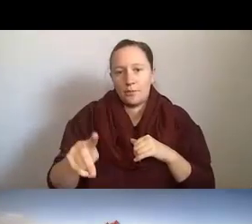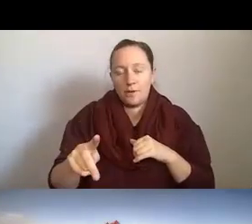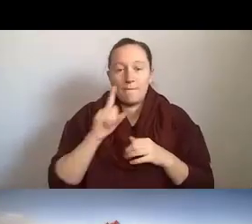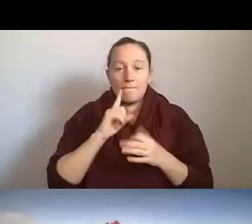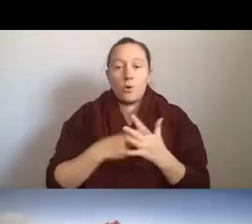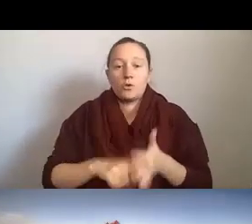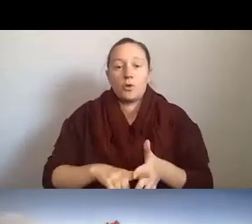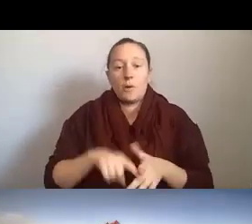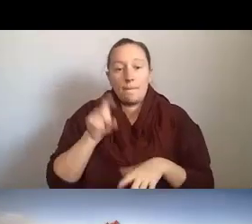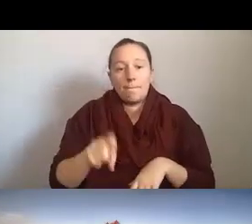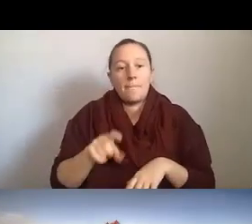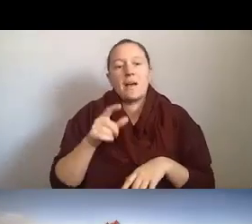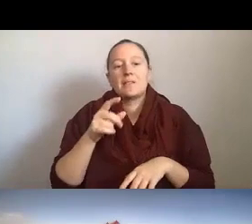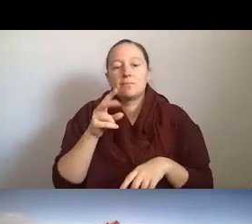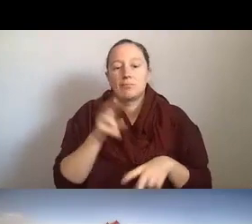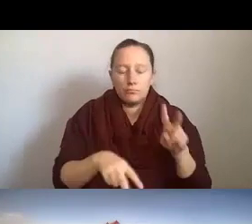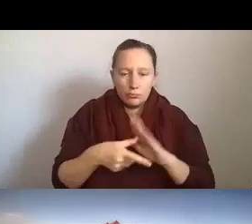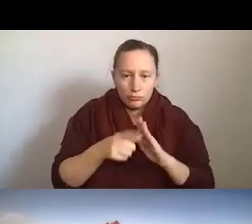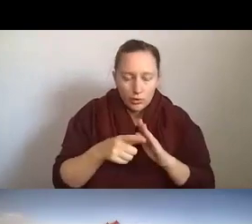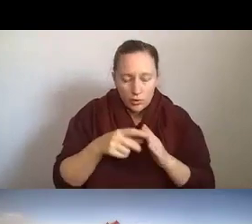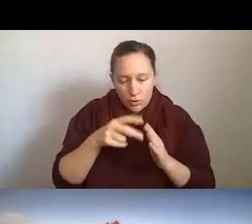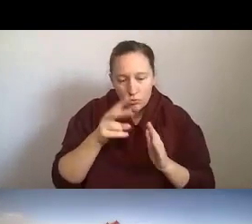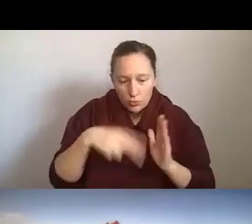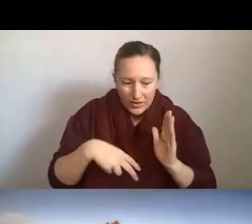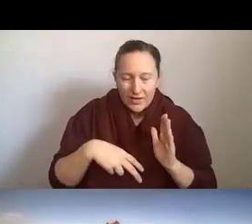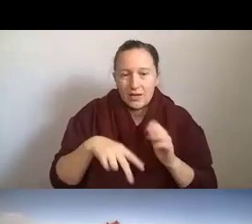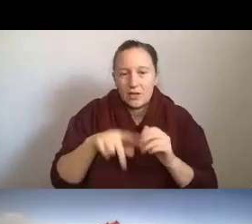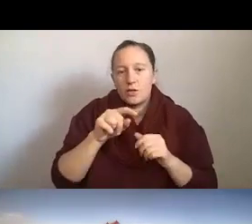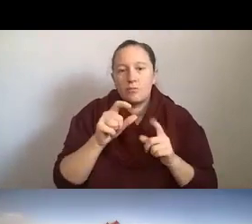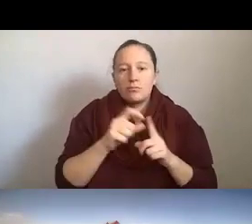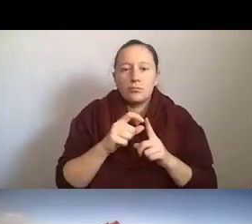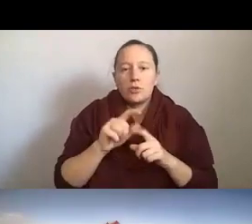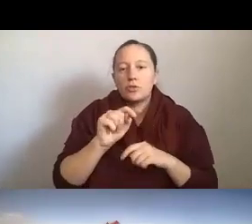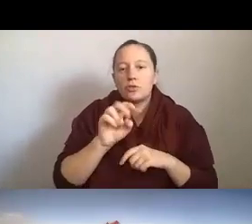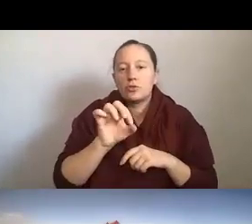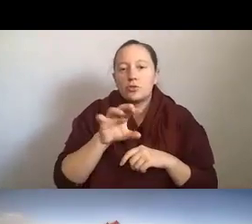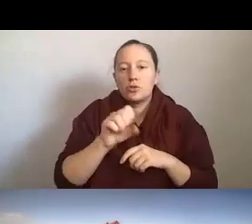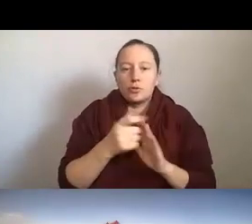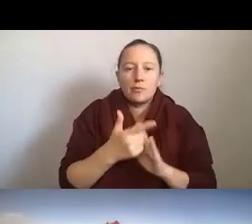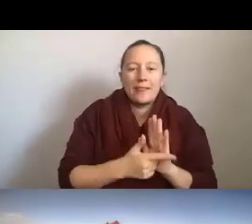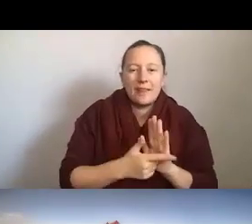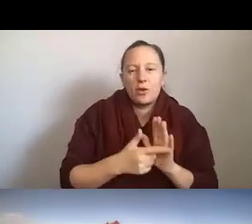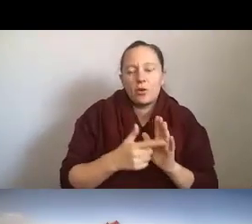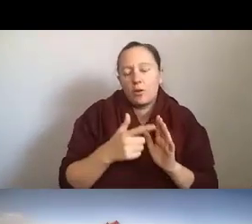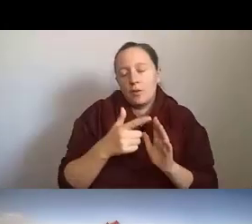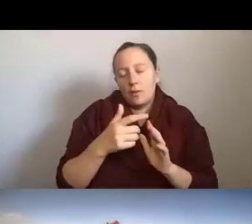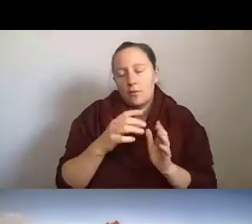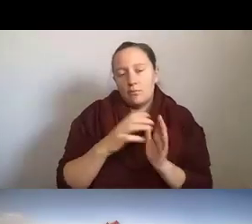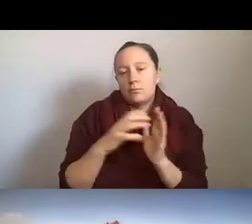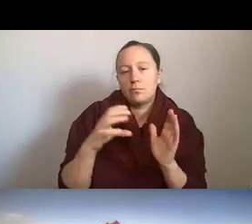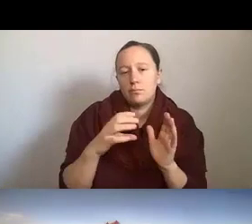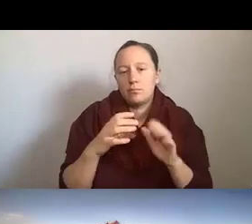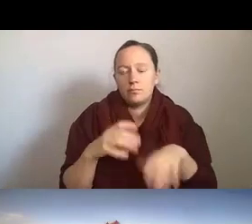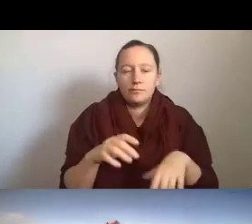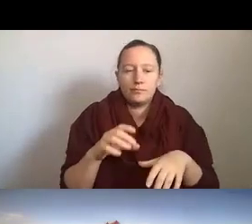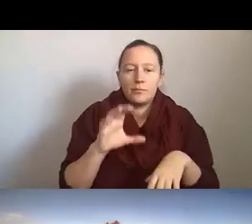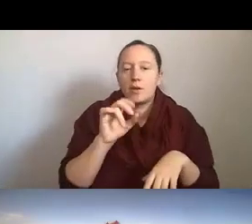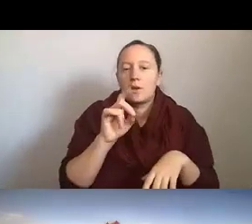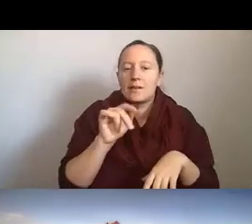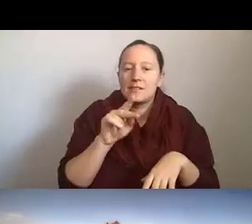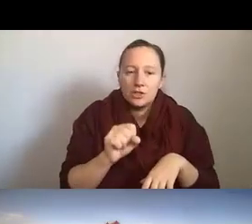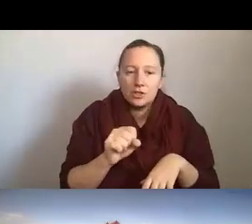need to look at the terms and conditions of the award, of the notice of award, and you'll see an